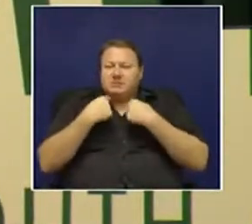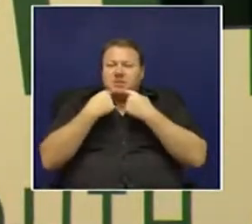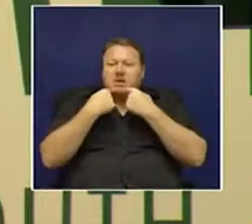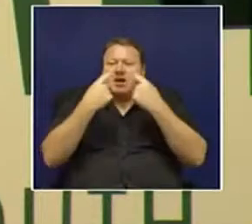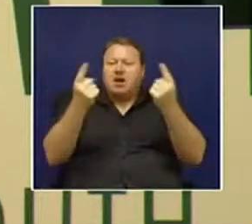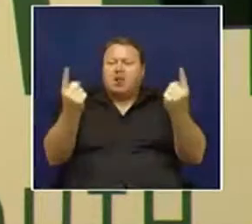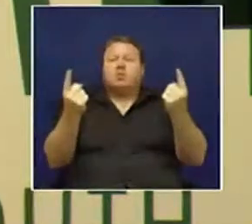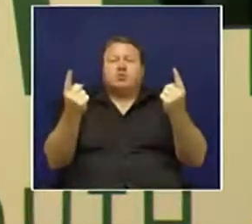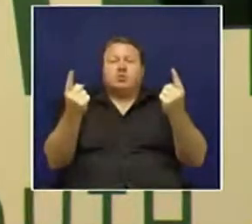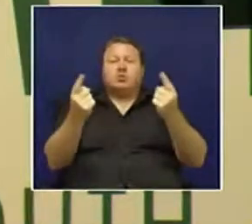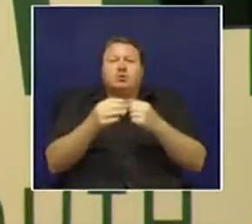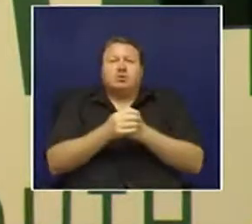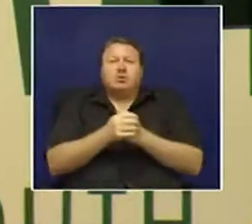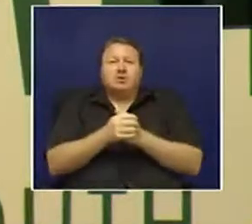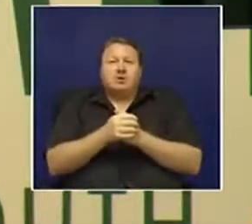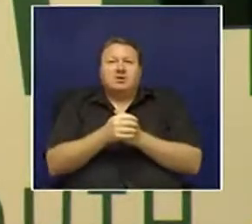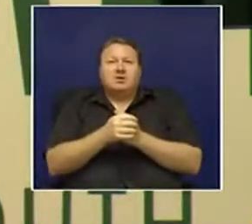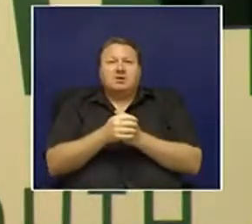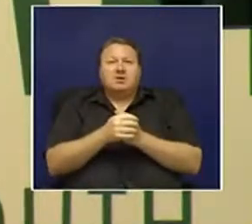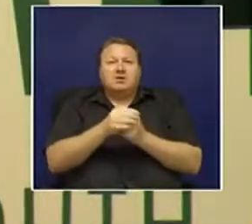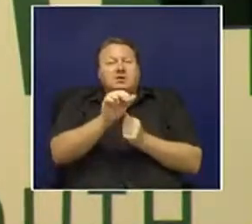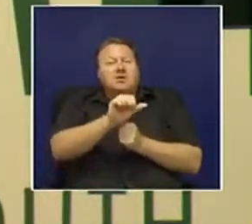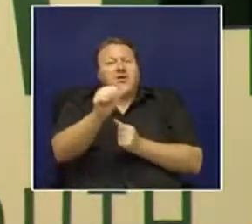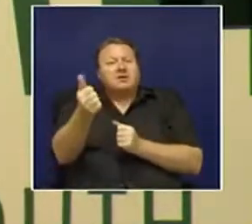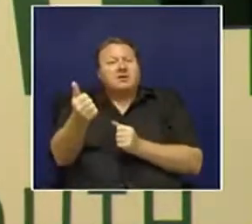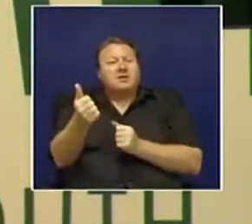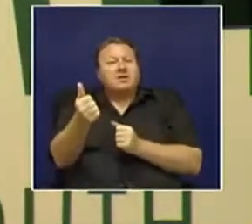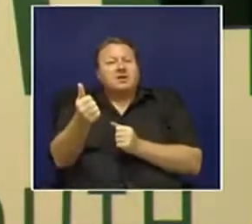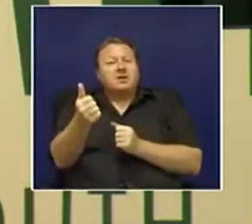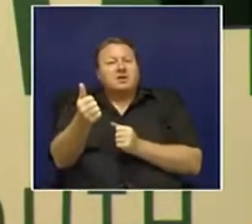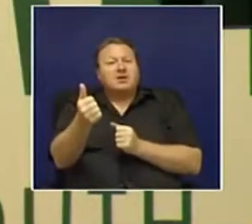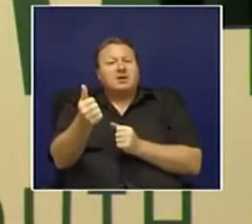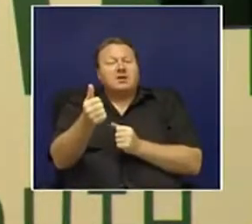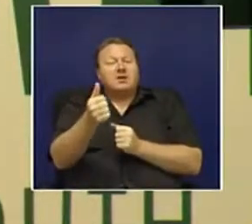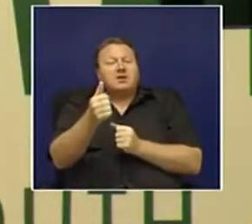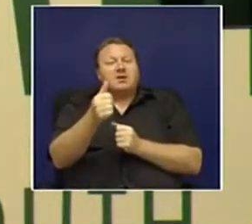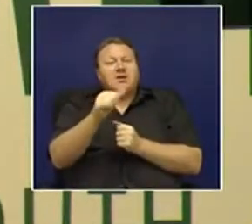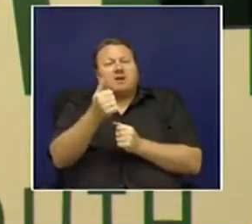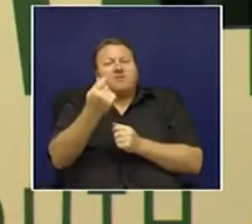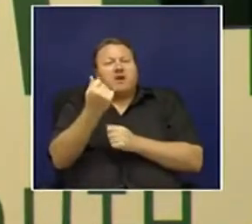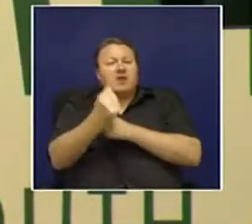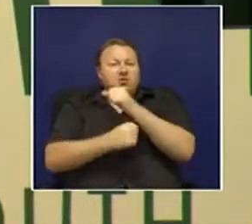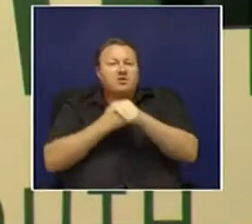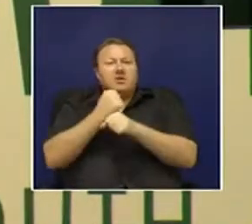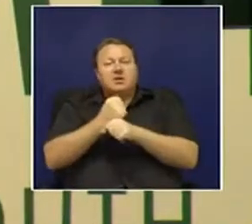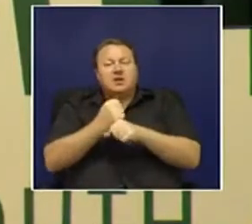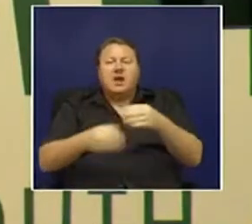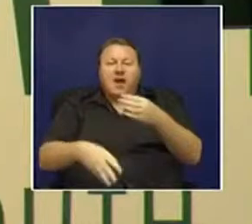In the next outer year, I'll be adding another amount. It will still remain $1 trillion.